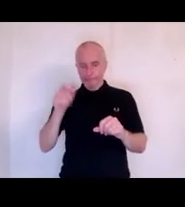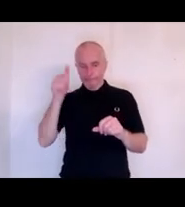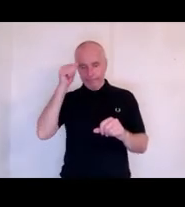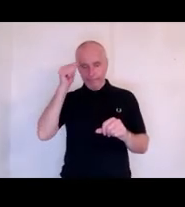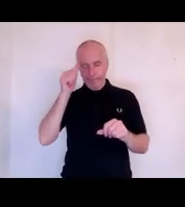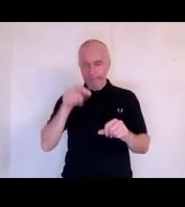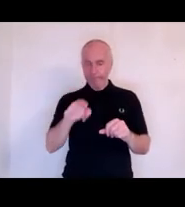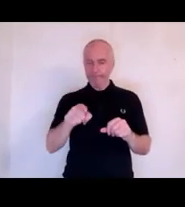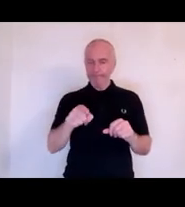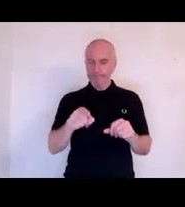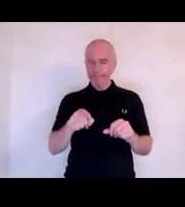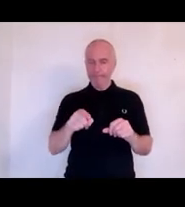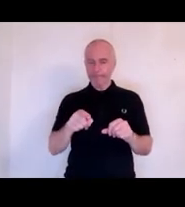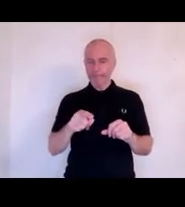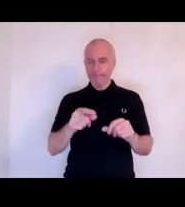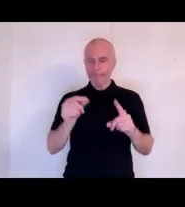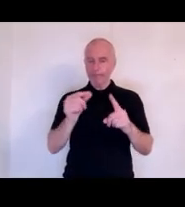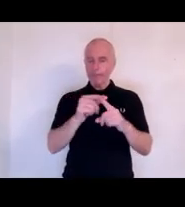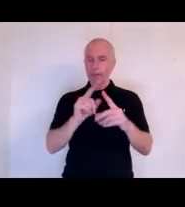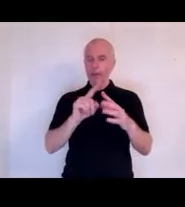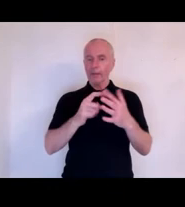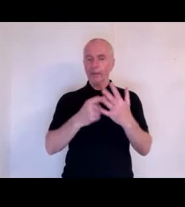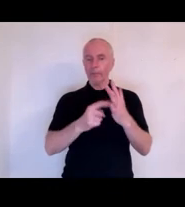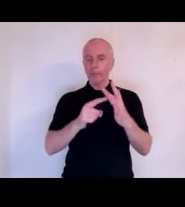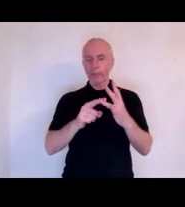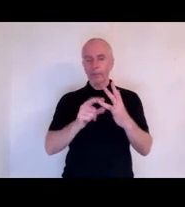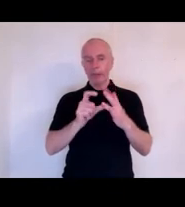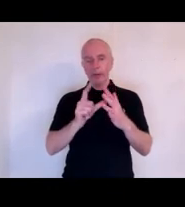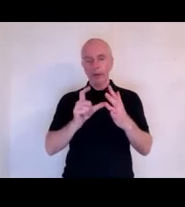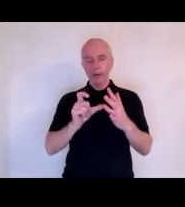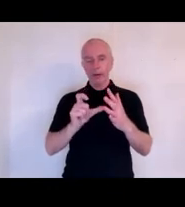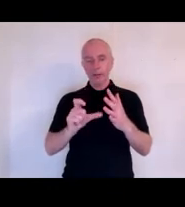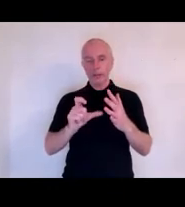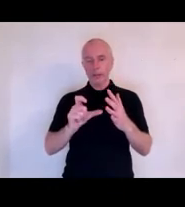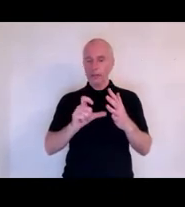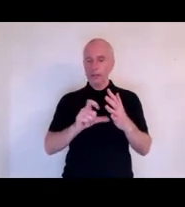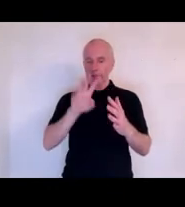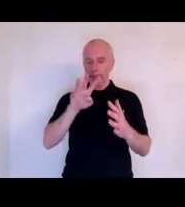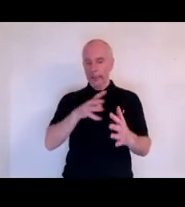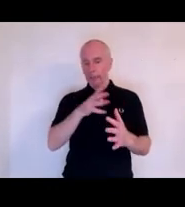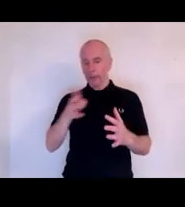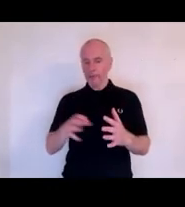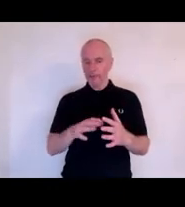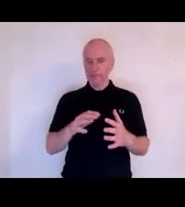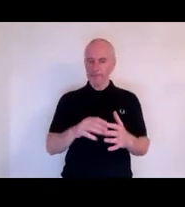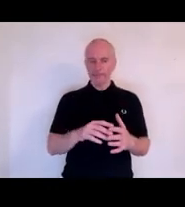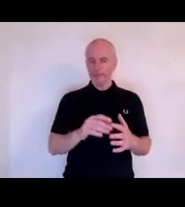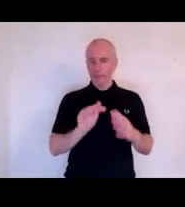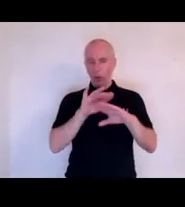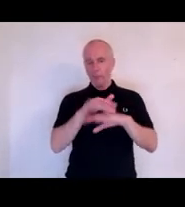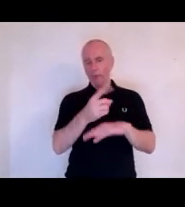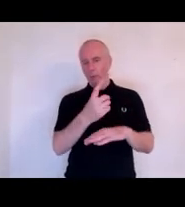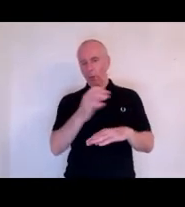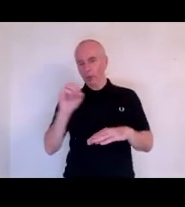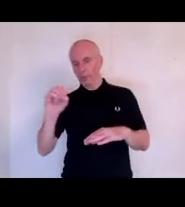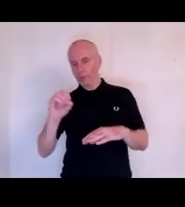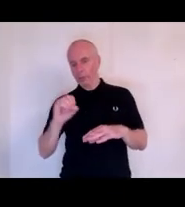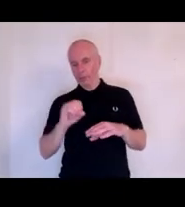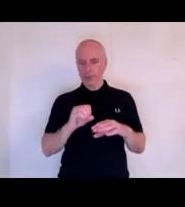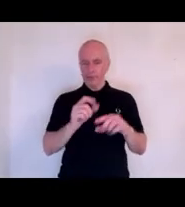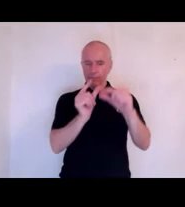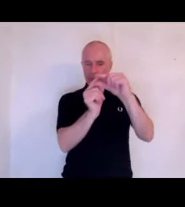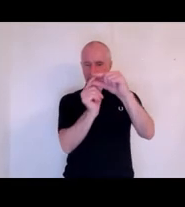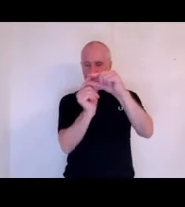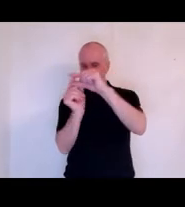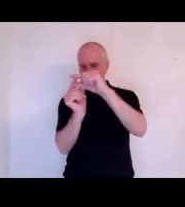periodic table and those 100 or so elements across the periodic table. But we